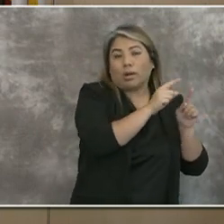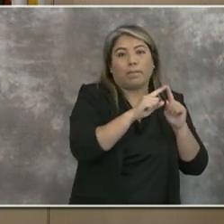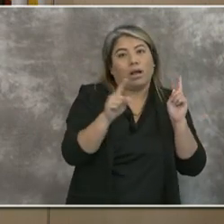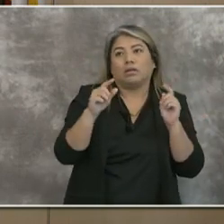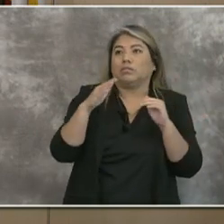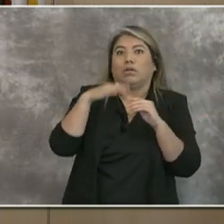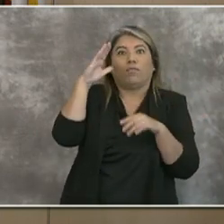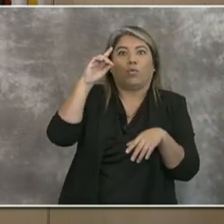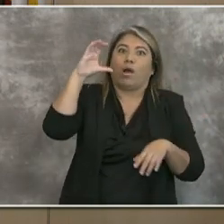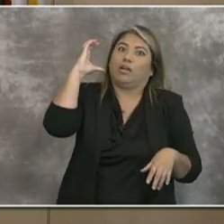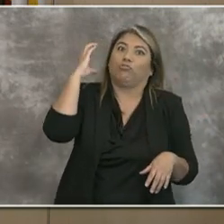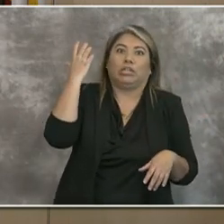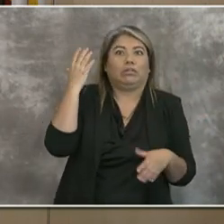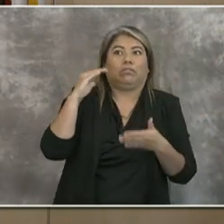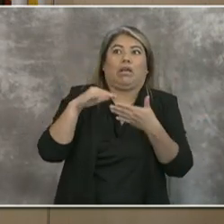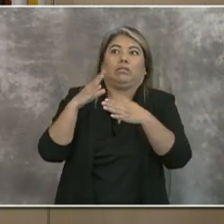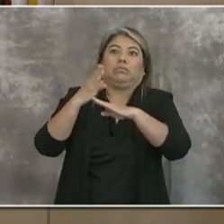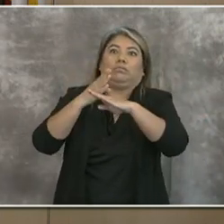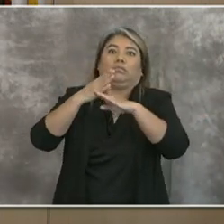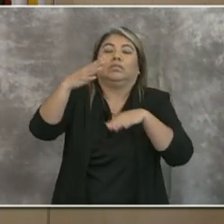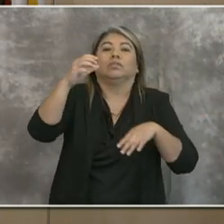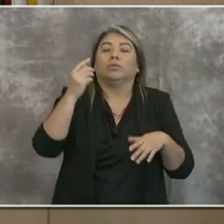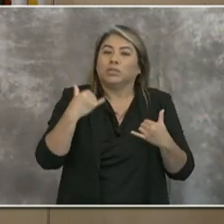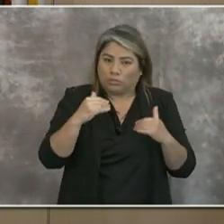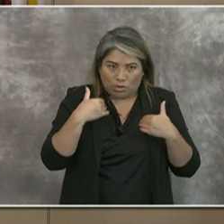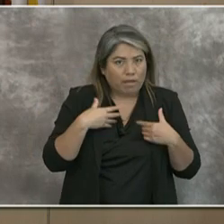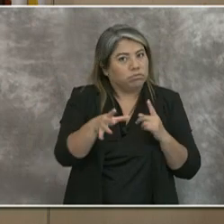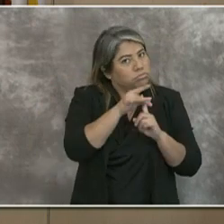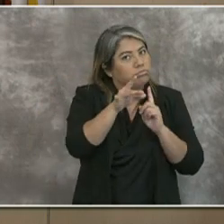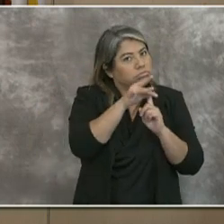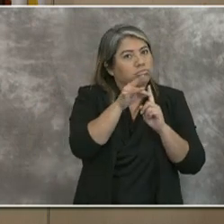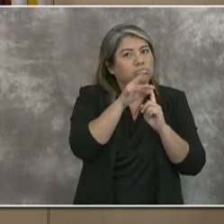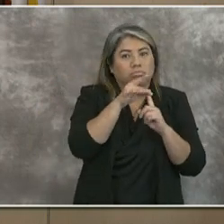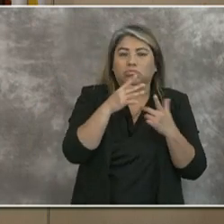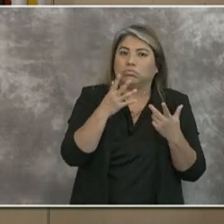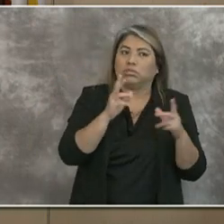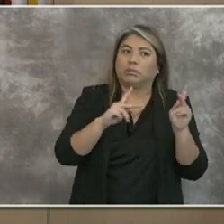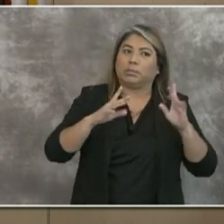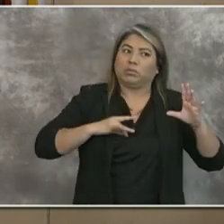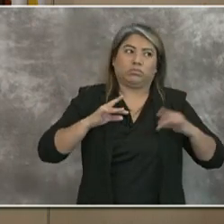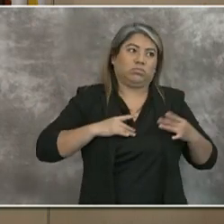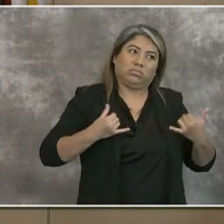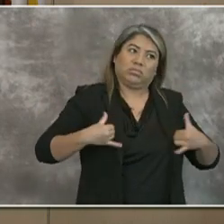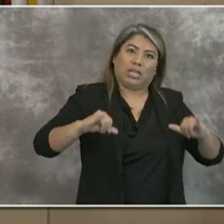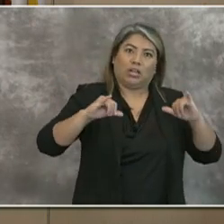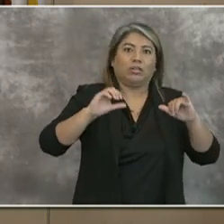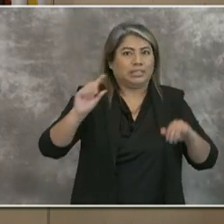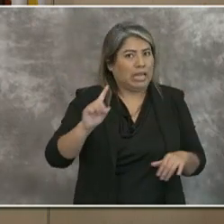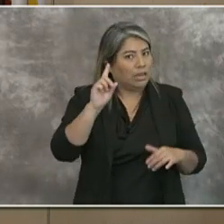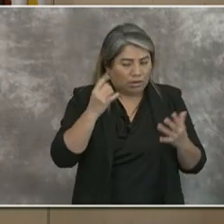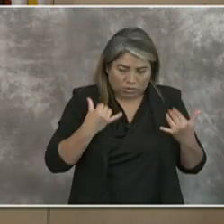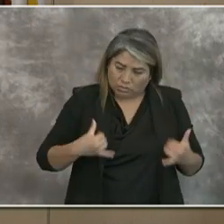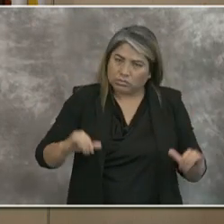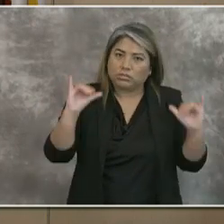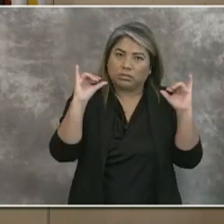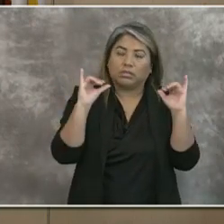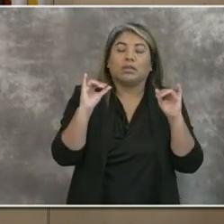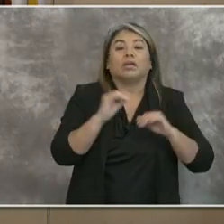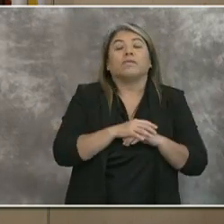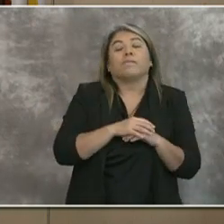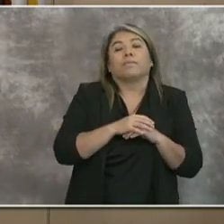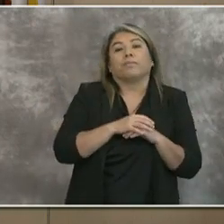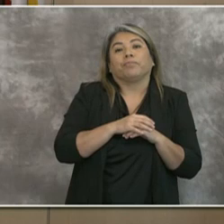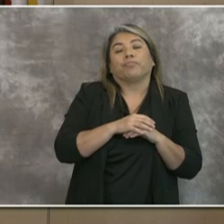over 100. So we still are having positive cases of COVID-19 in San Diego. And